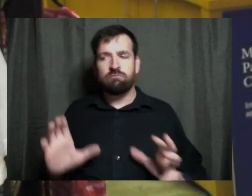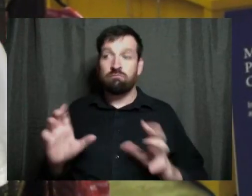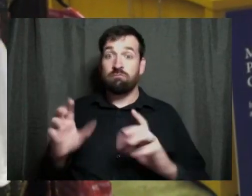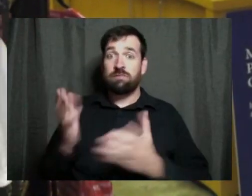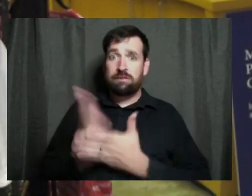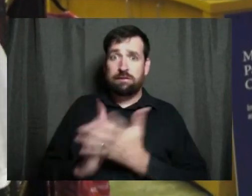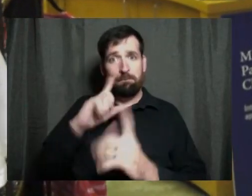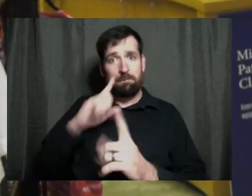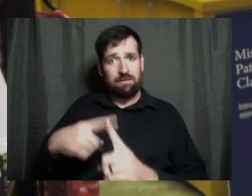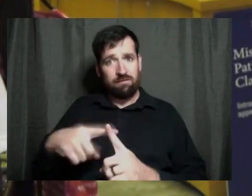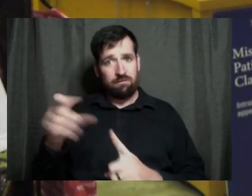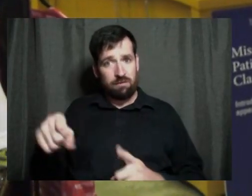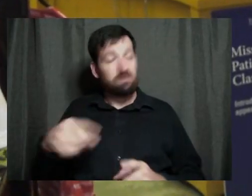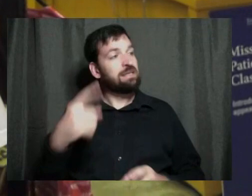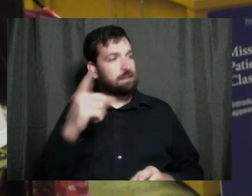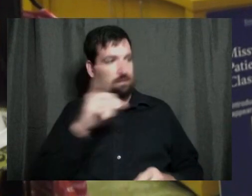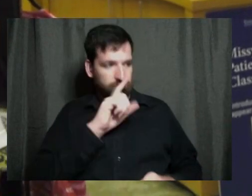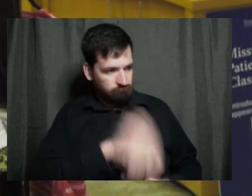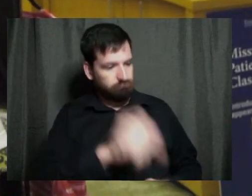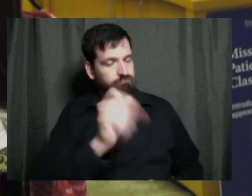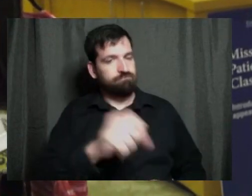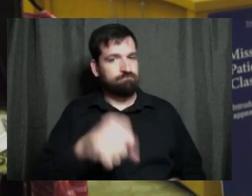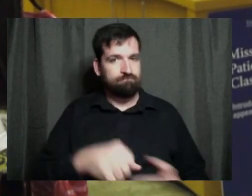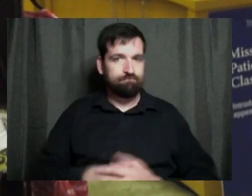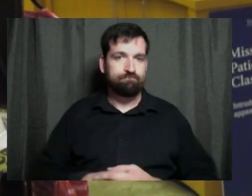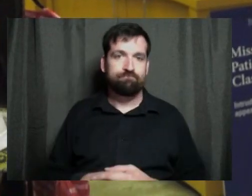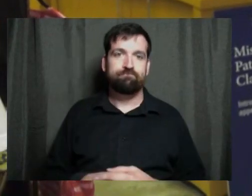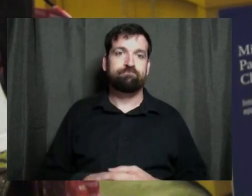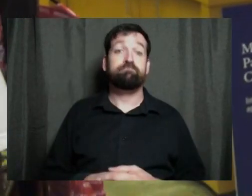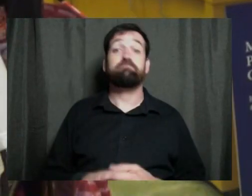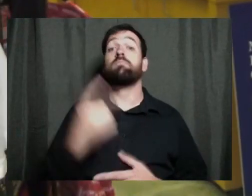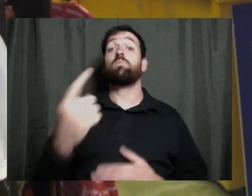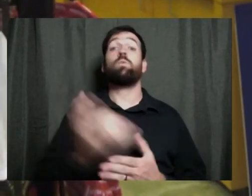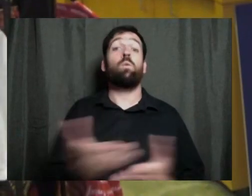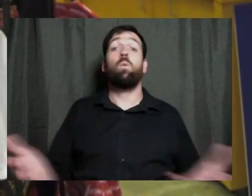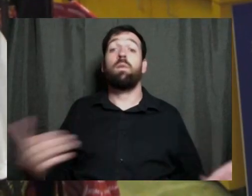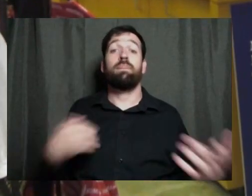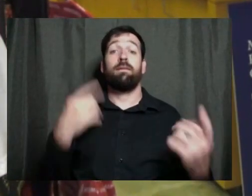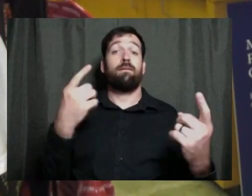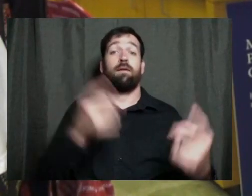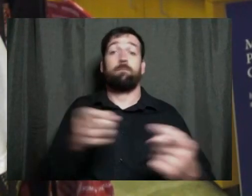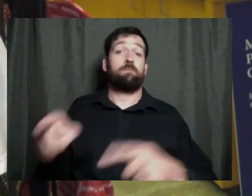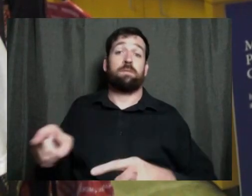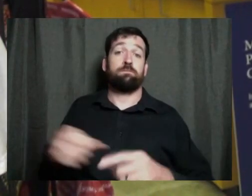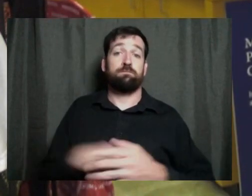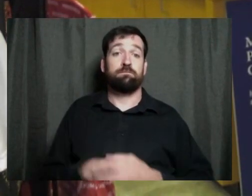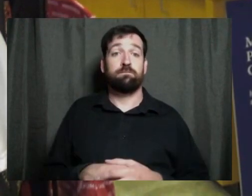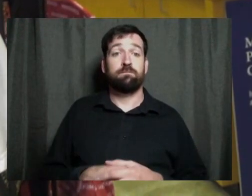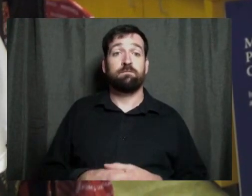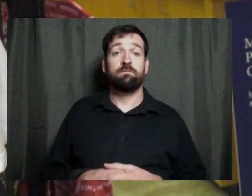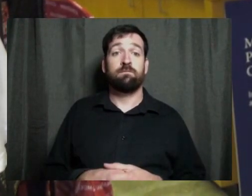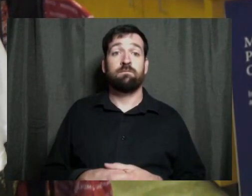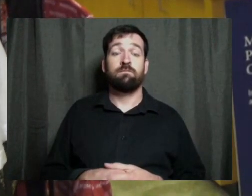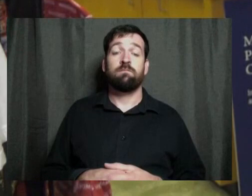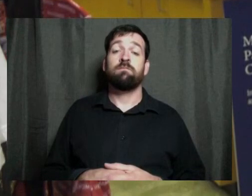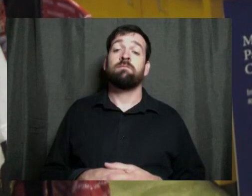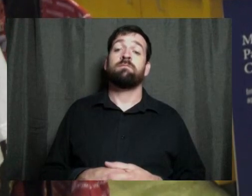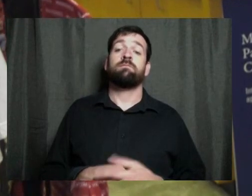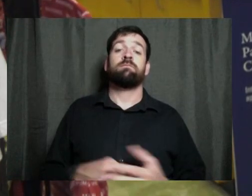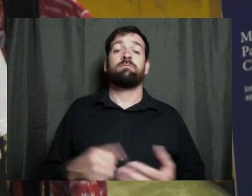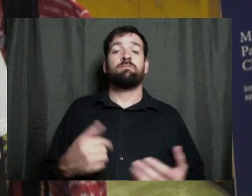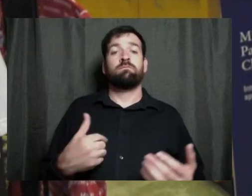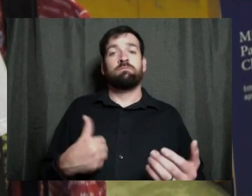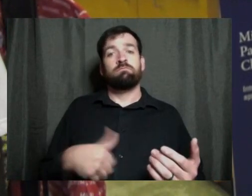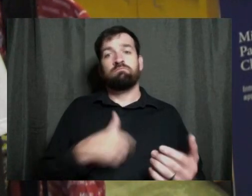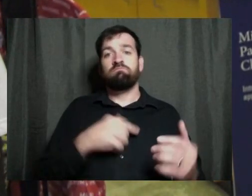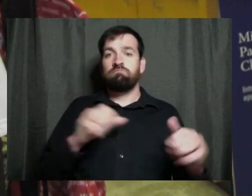Yes, absolutely. One thing that has come out of it is that we have been able to take the